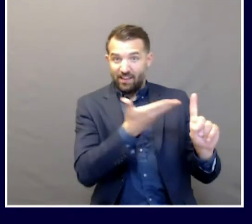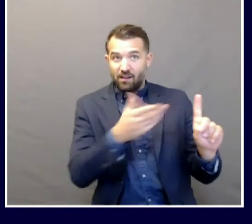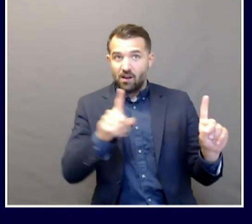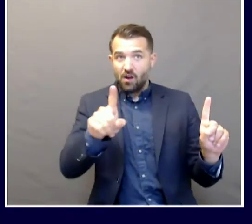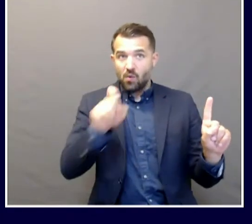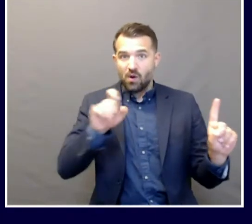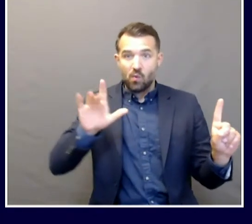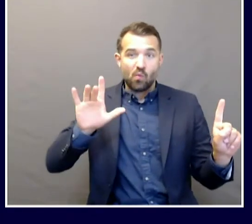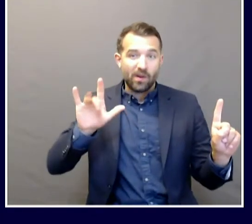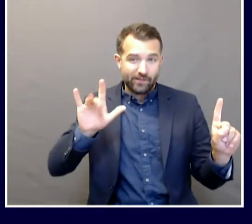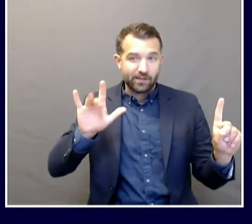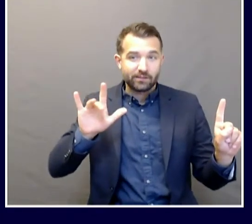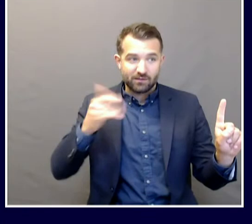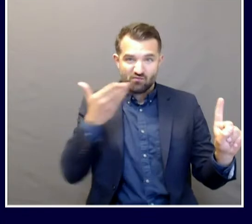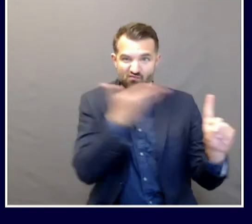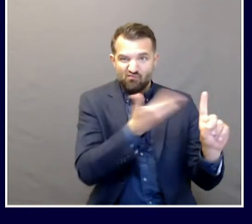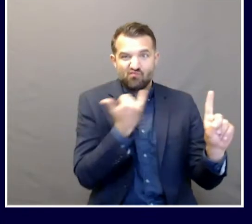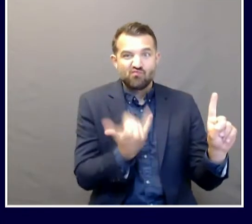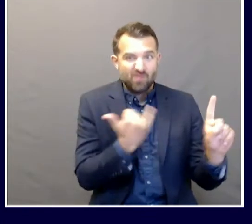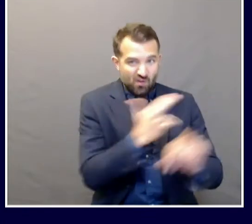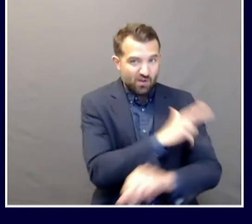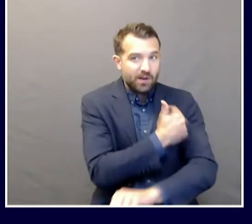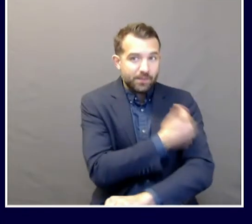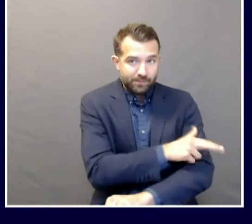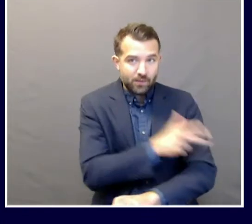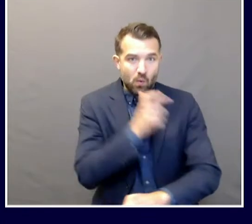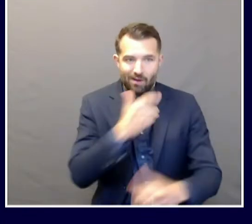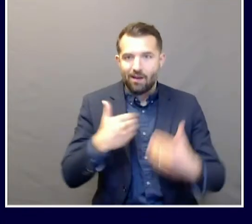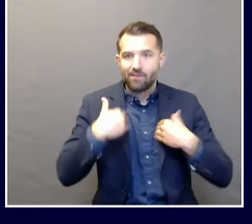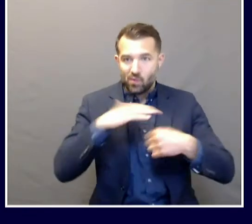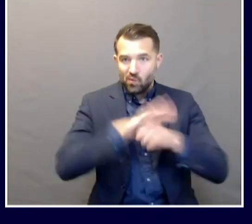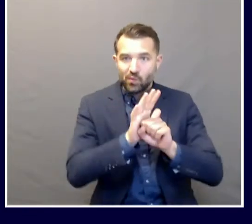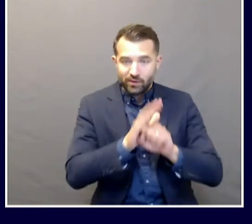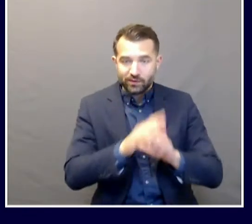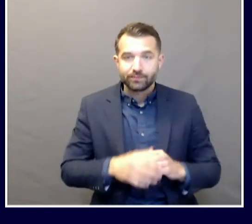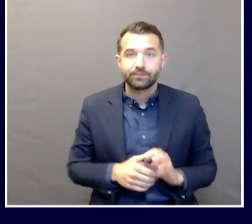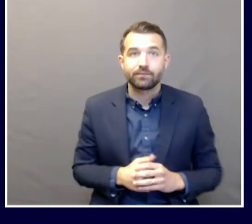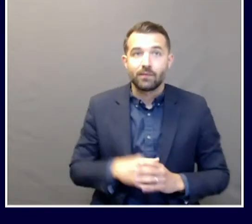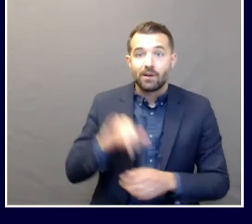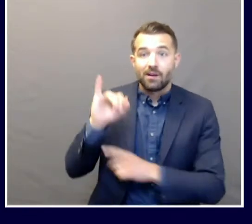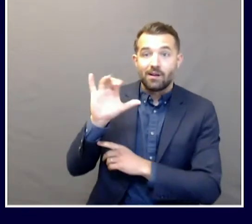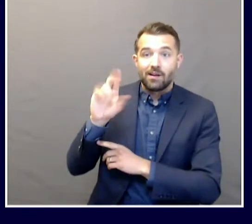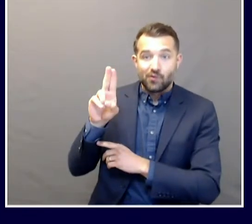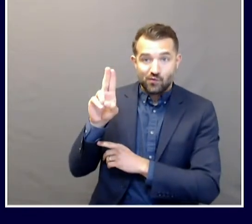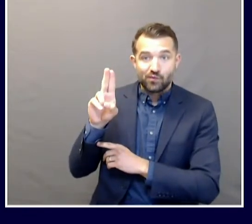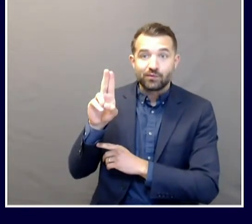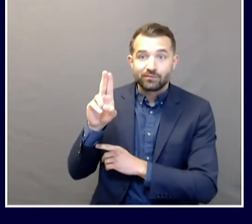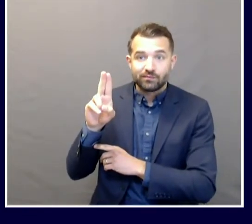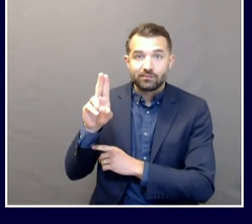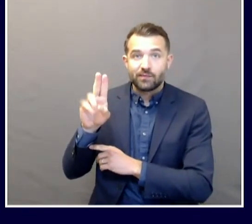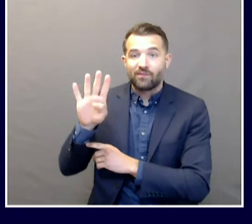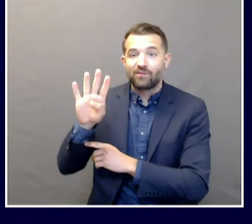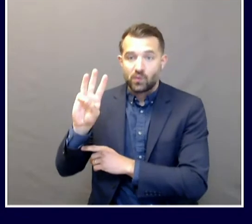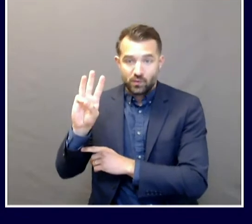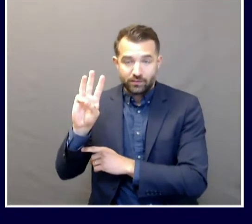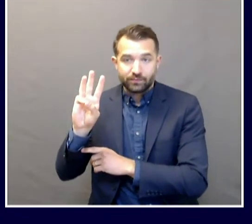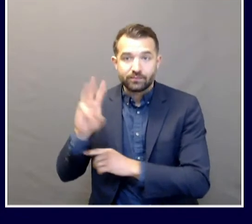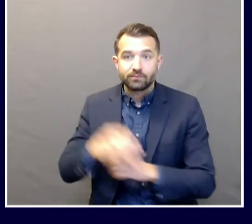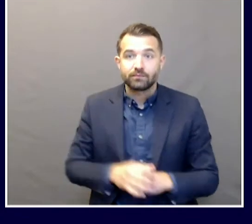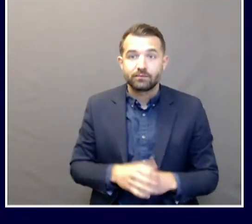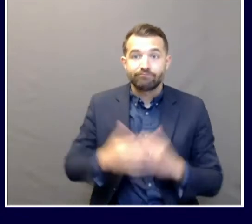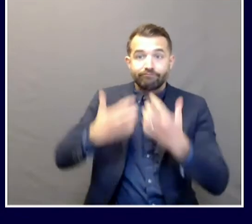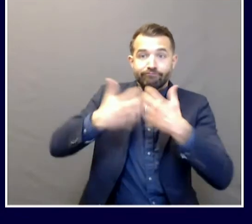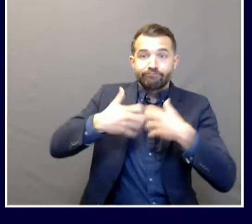in the hospital with COVID. 46 of them are in an intensive care unit, and 15 of them are on a ventilator.